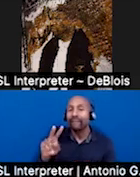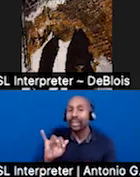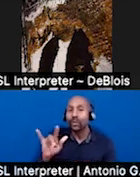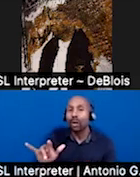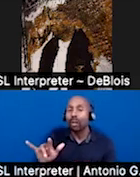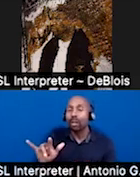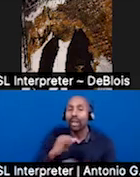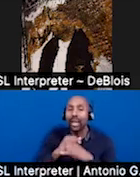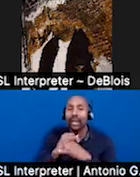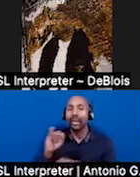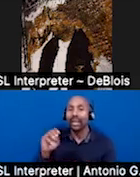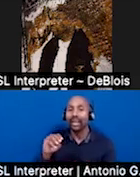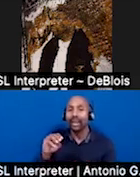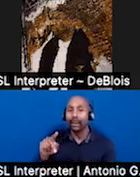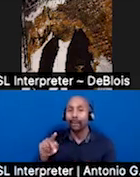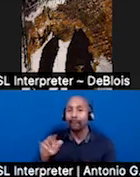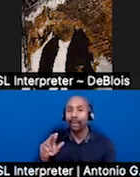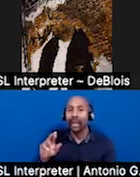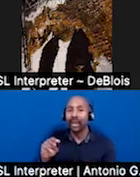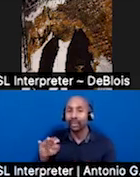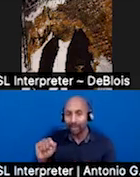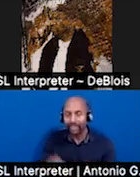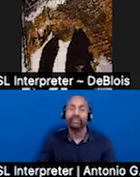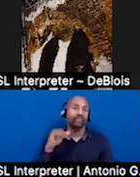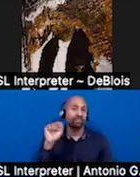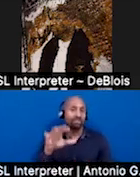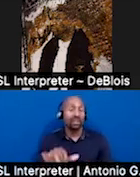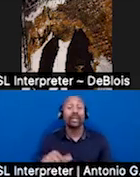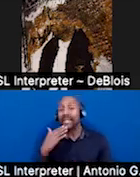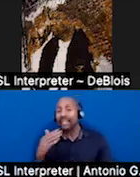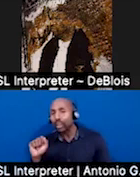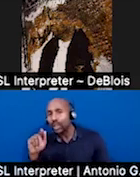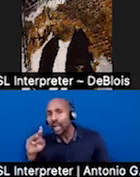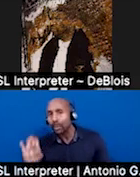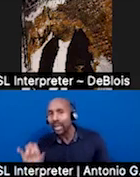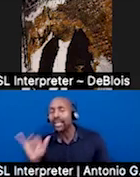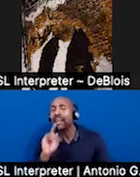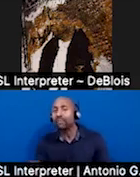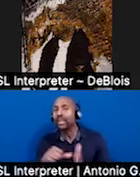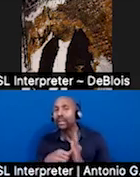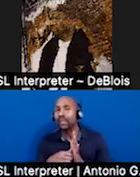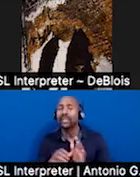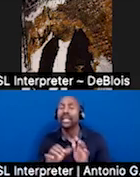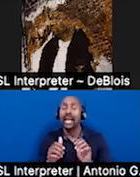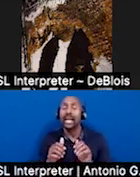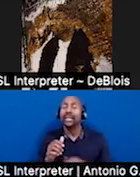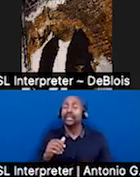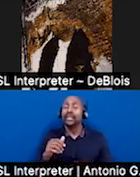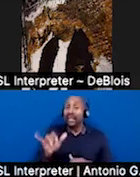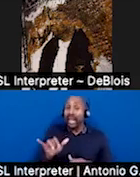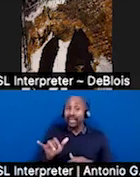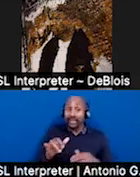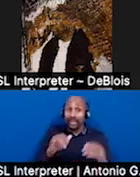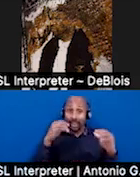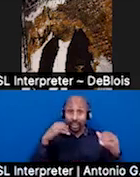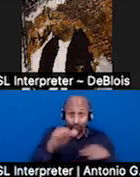That's a really helpful insight. I think highlights how important training and instruction around using different